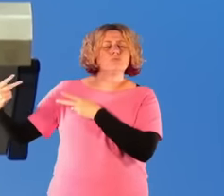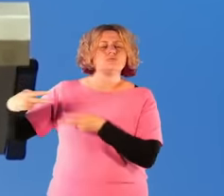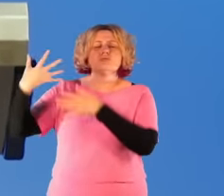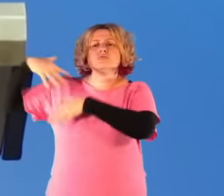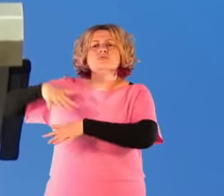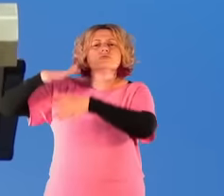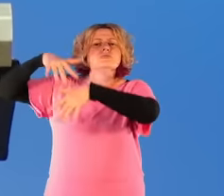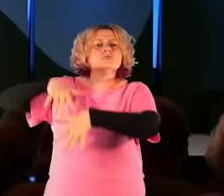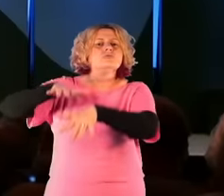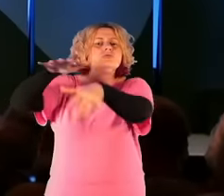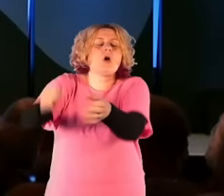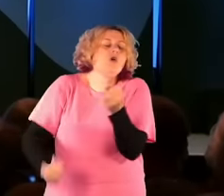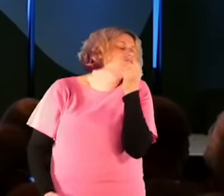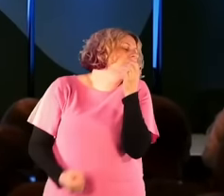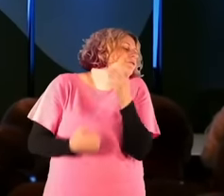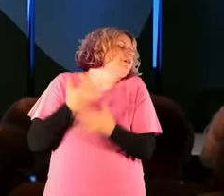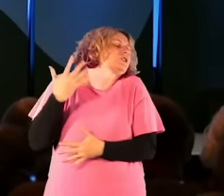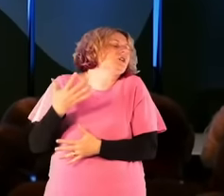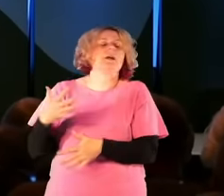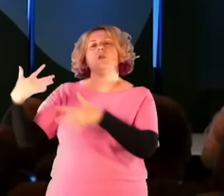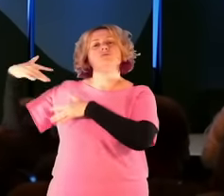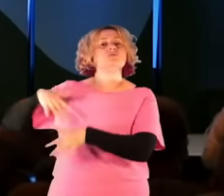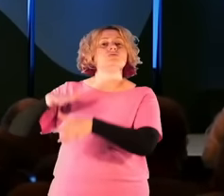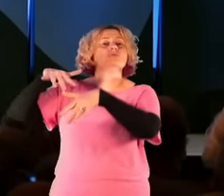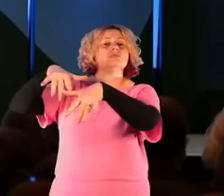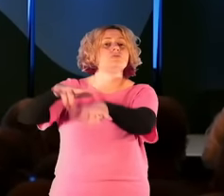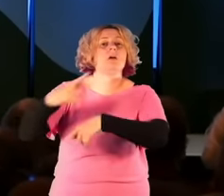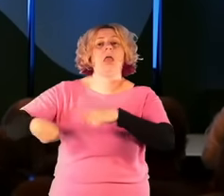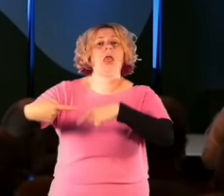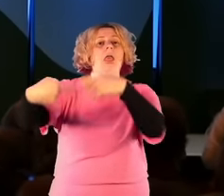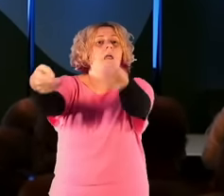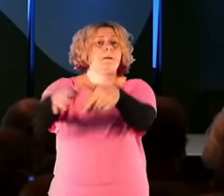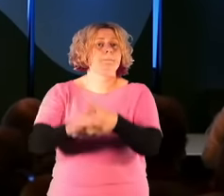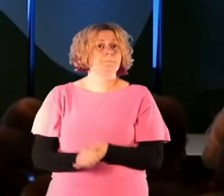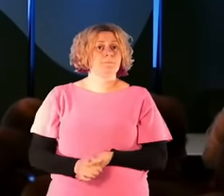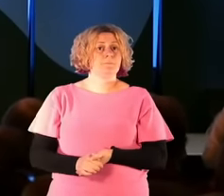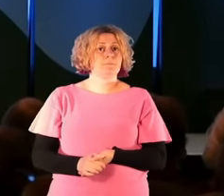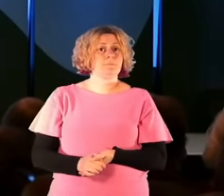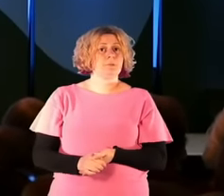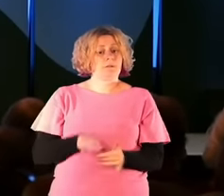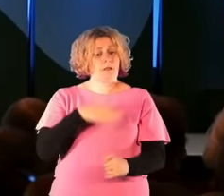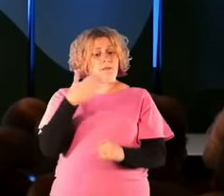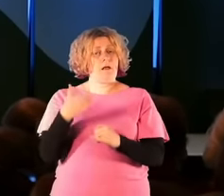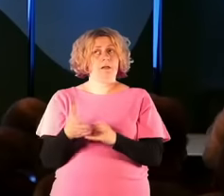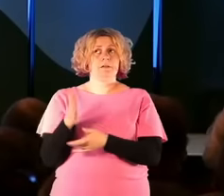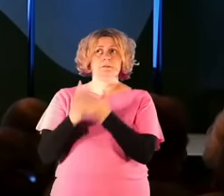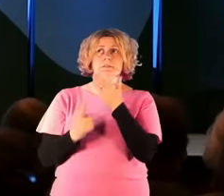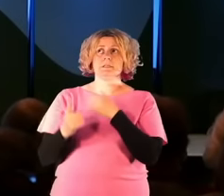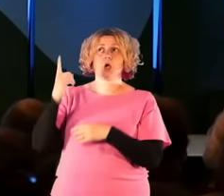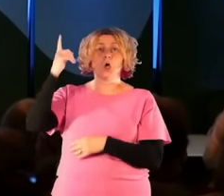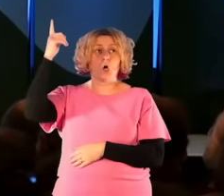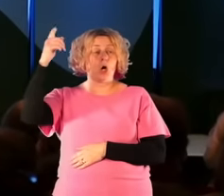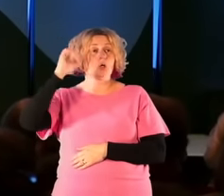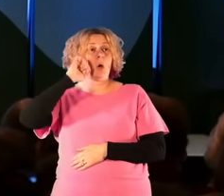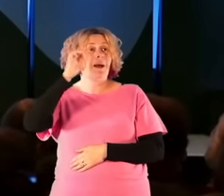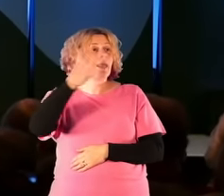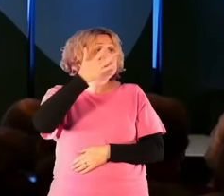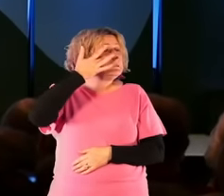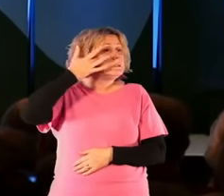And then right at the end, the most intimate picture of all. And God himself will wipe away every tear from their